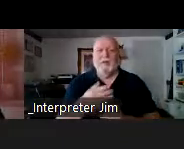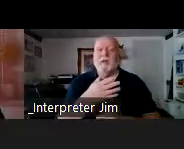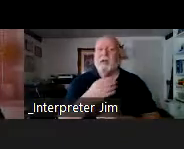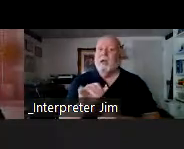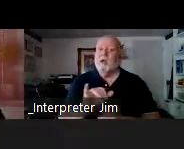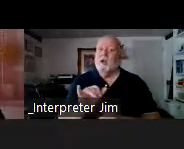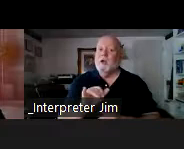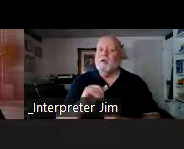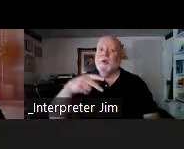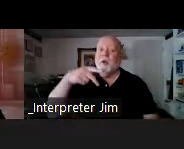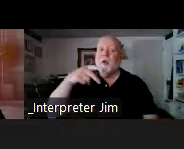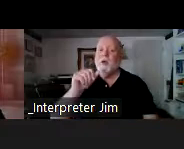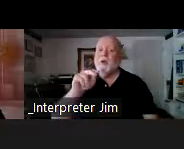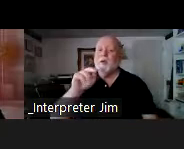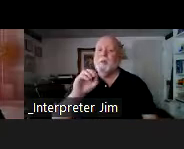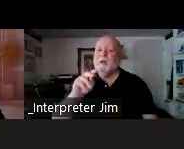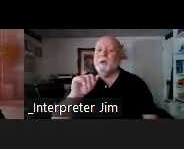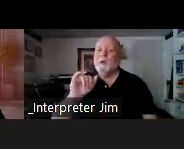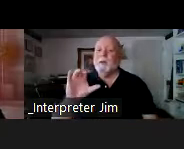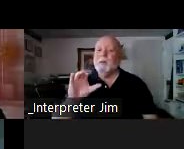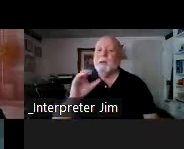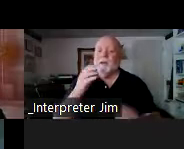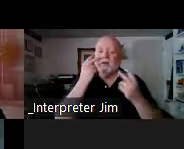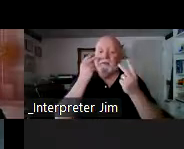panoramic vision, that shifts your thinking.